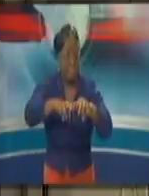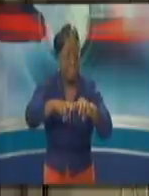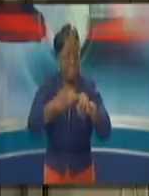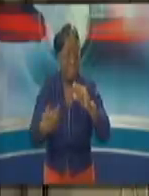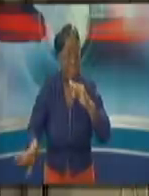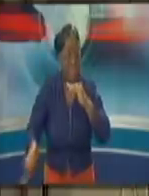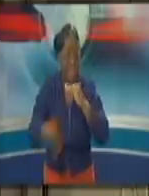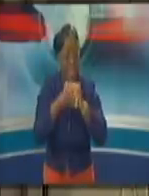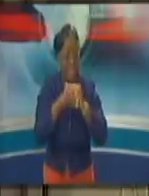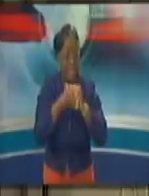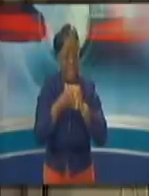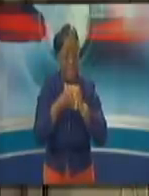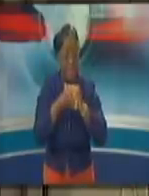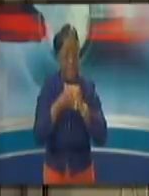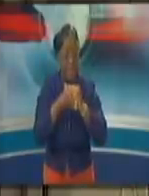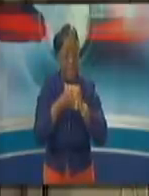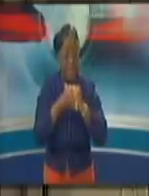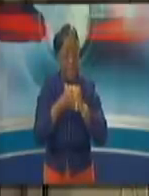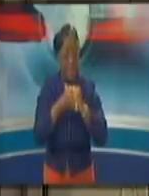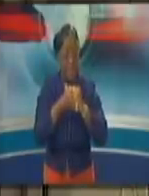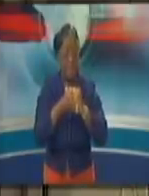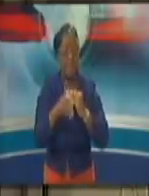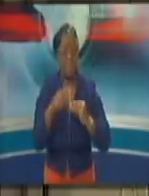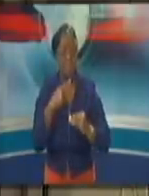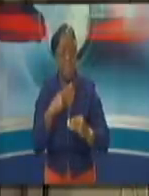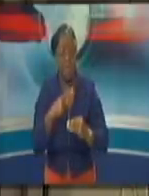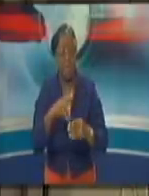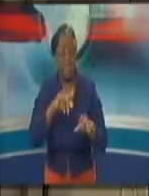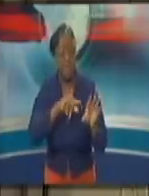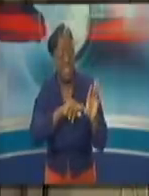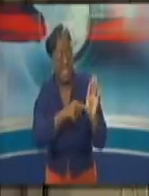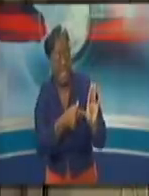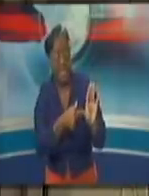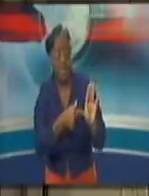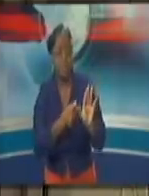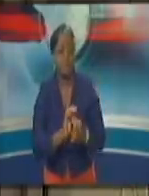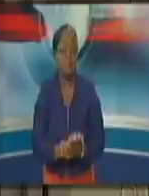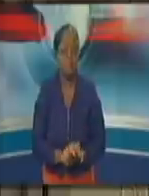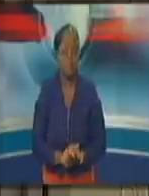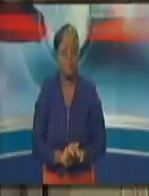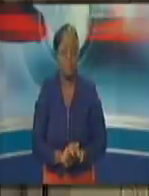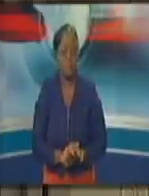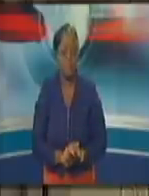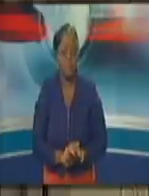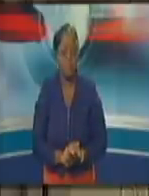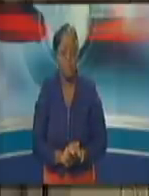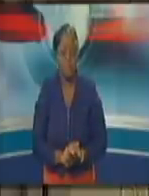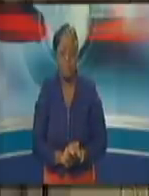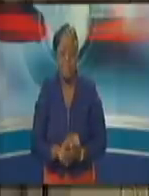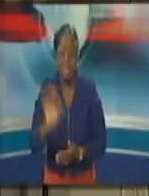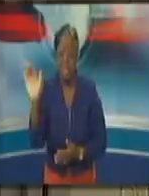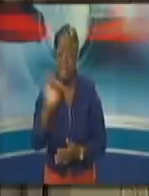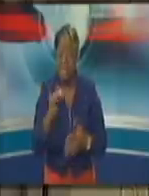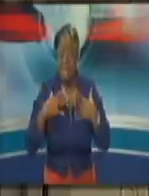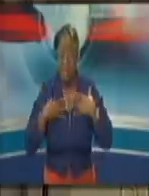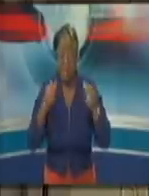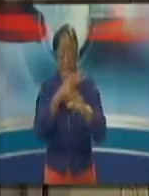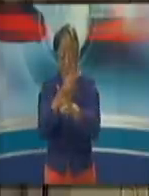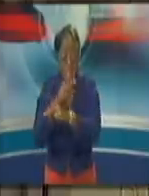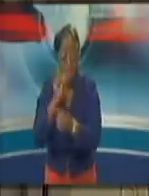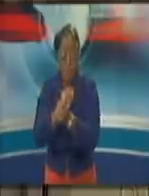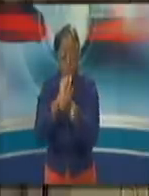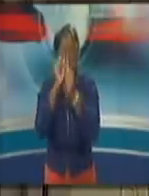the CEOs have been mandated to implement to ensure that the same healthcare workers are